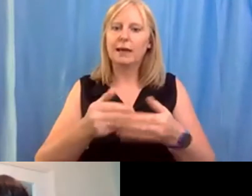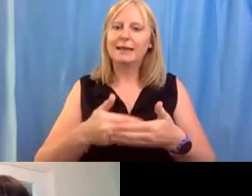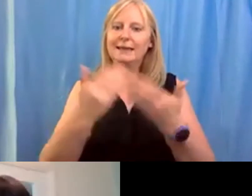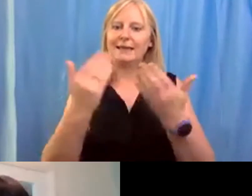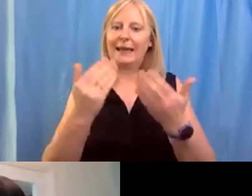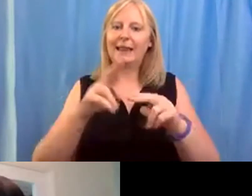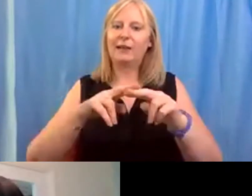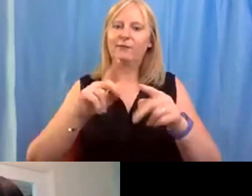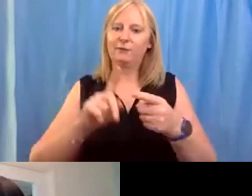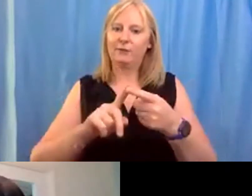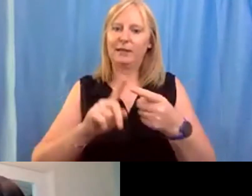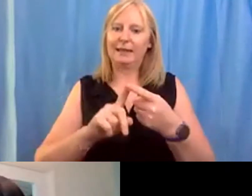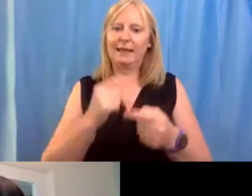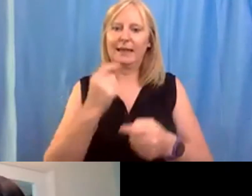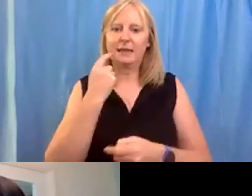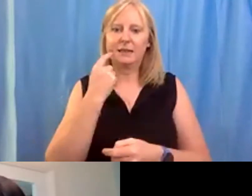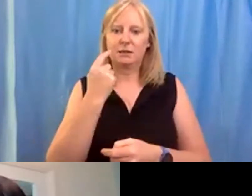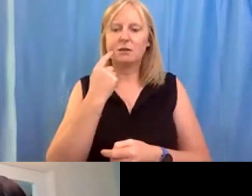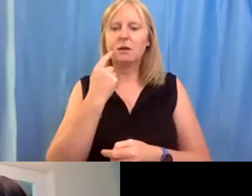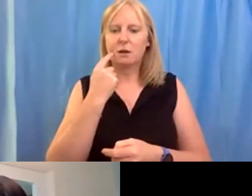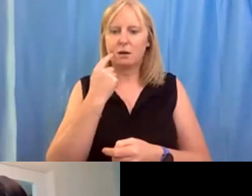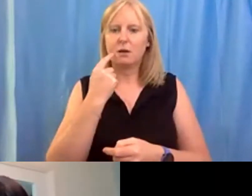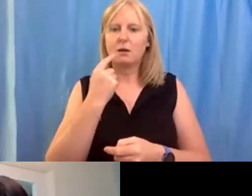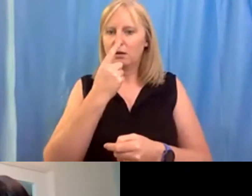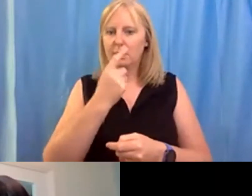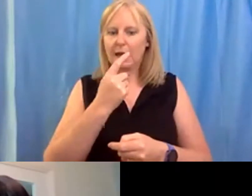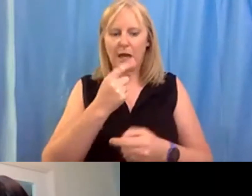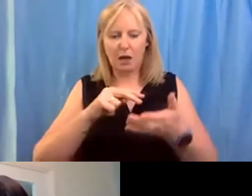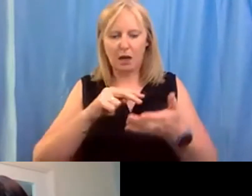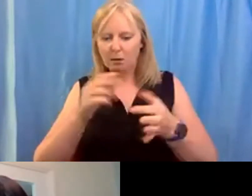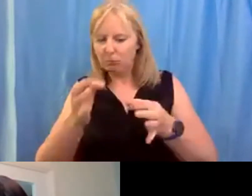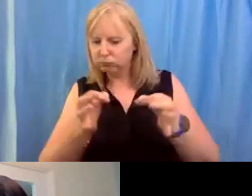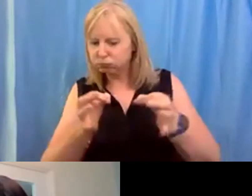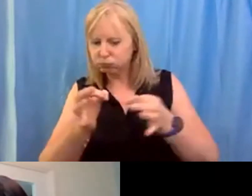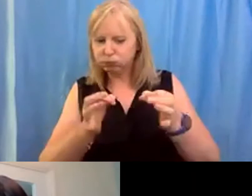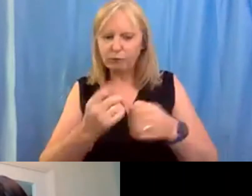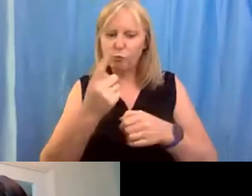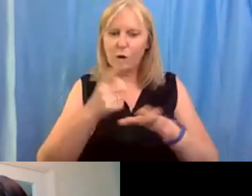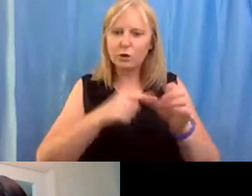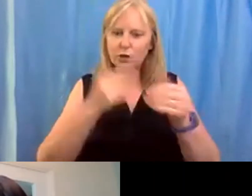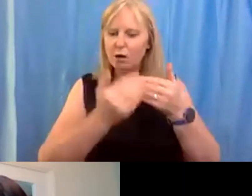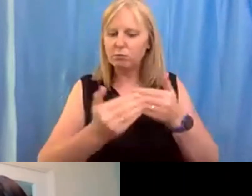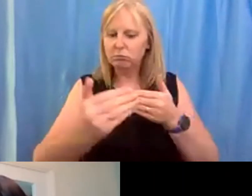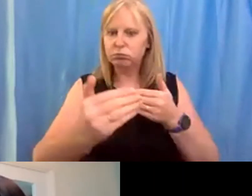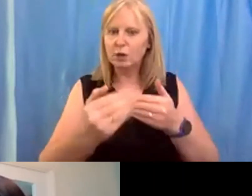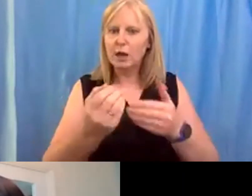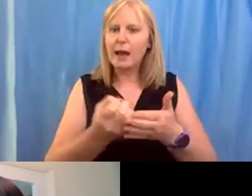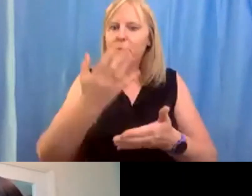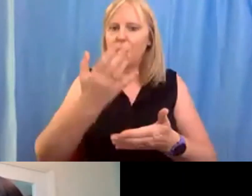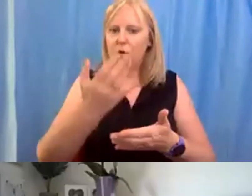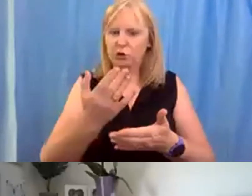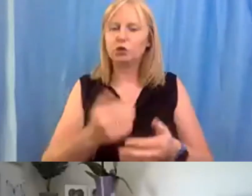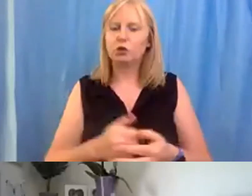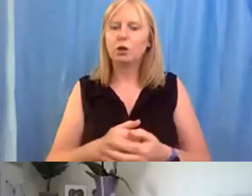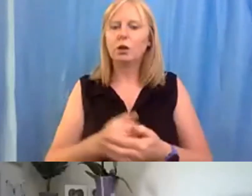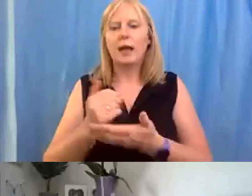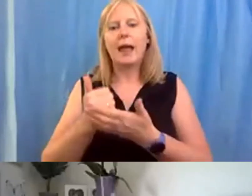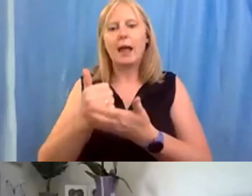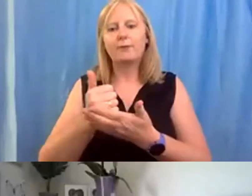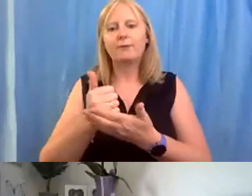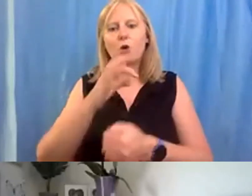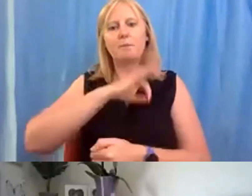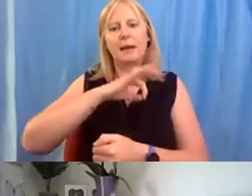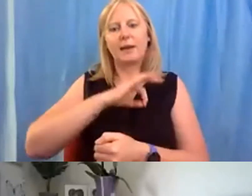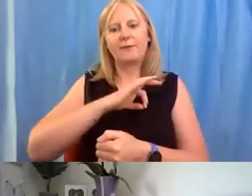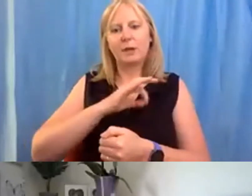to understand. It was easier to annualise it and how to spread it out across the year, so that would help with benefits, but that the advice is to